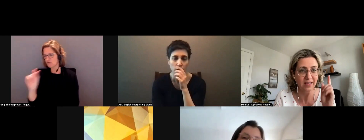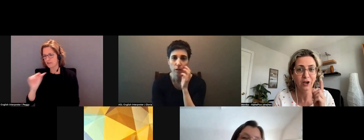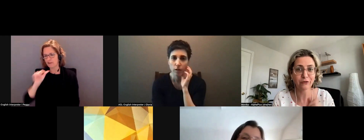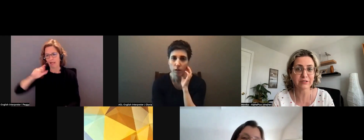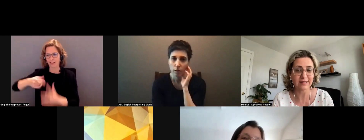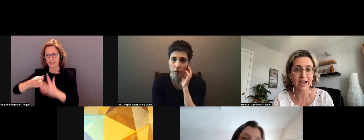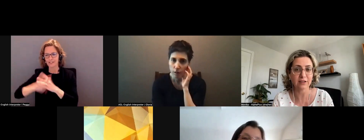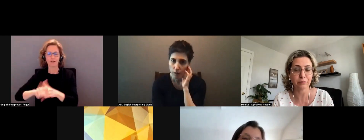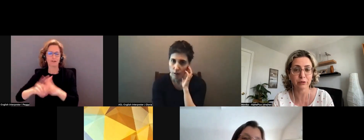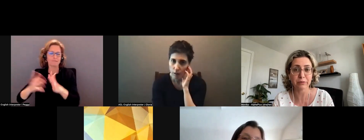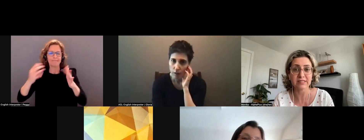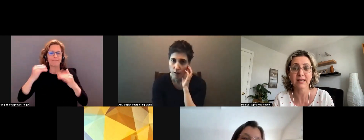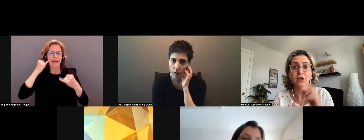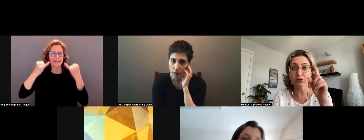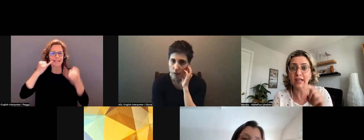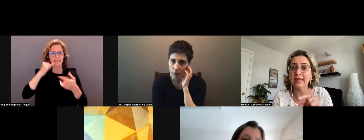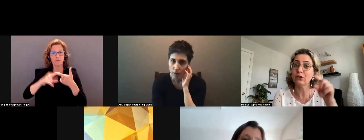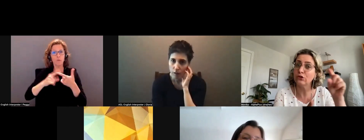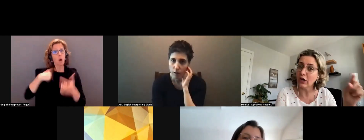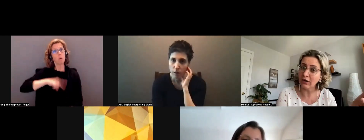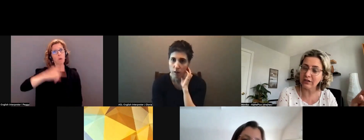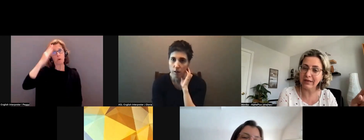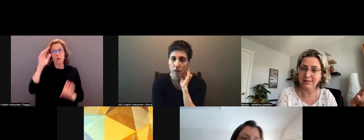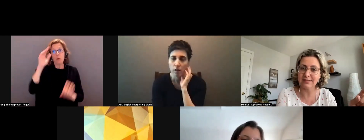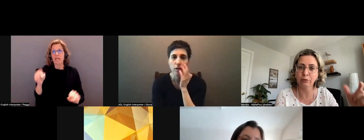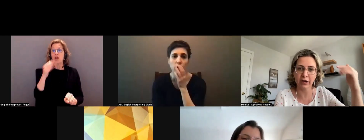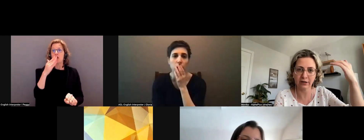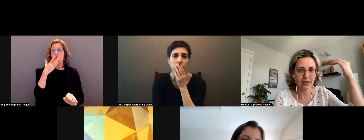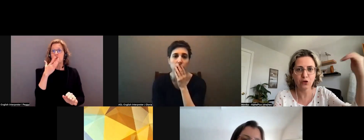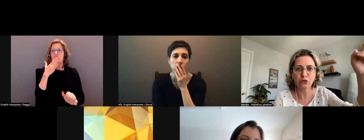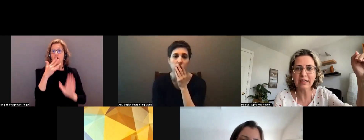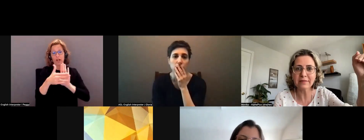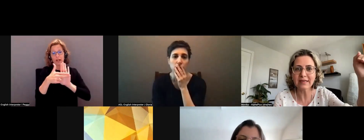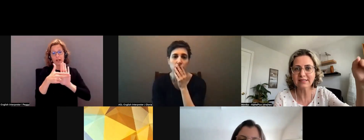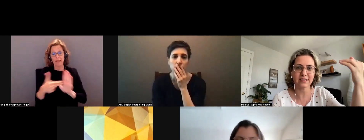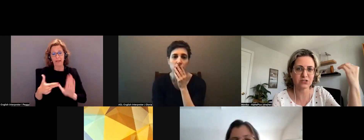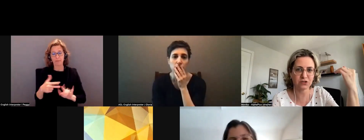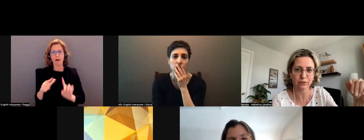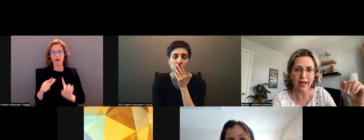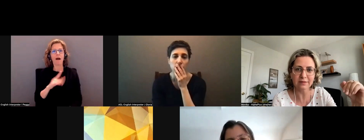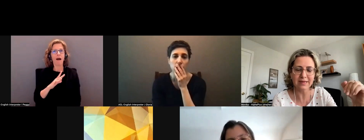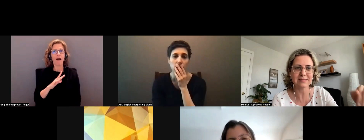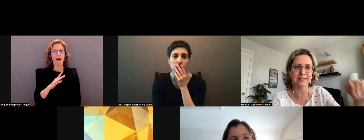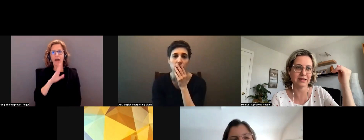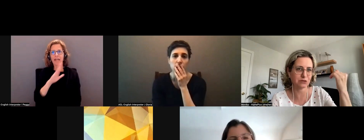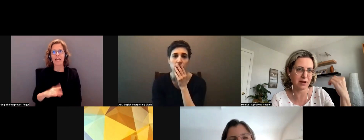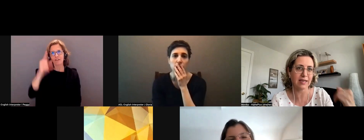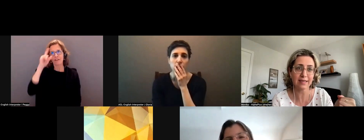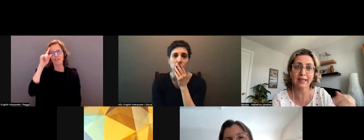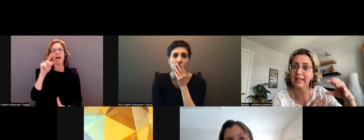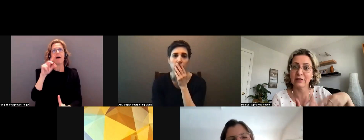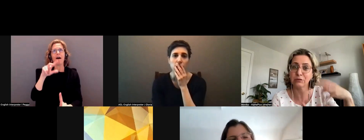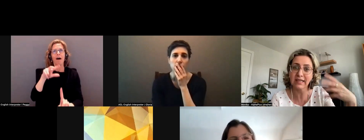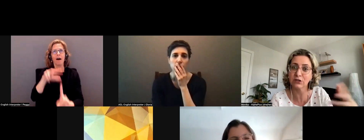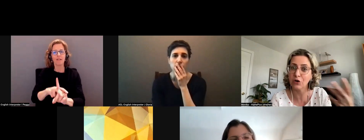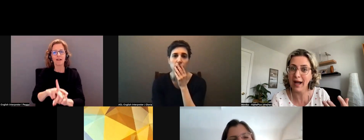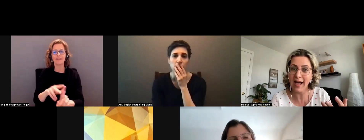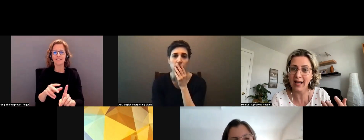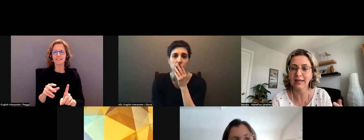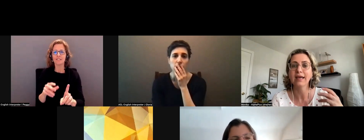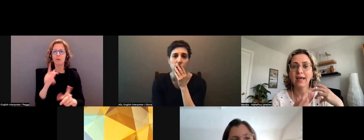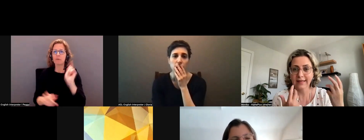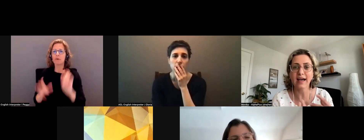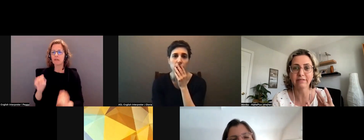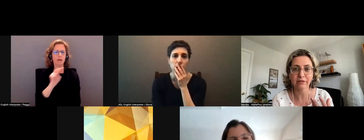that for that kind of purpose. So then if you document somewhere, green means this, red means this, right? And then everybody can go